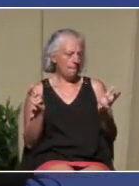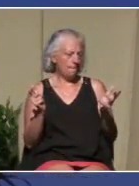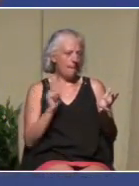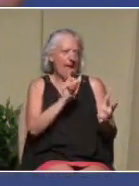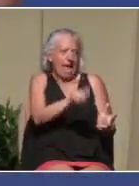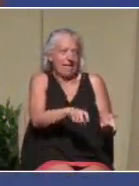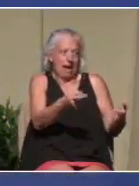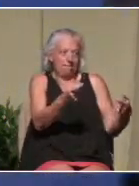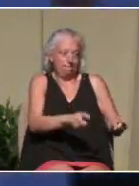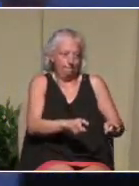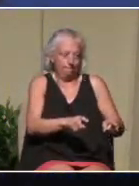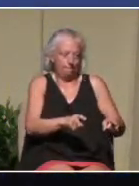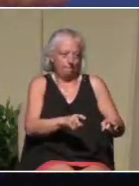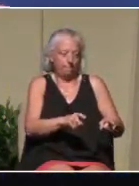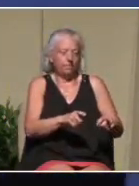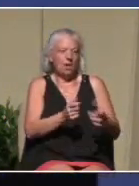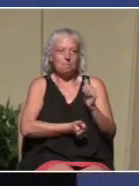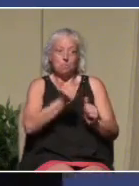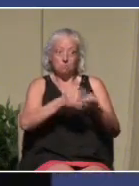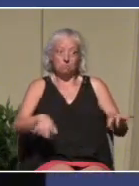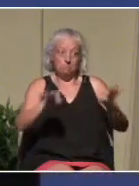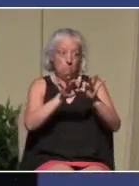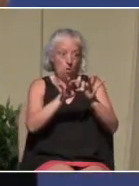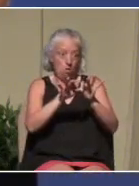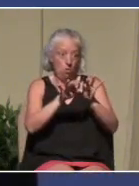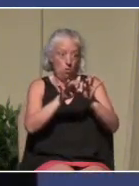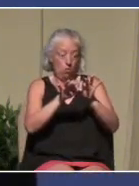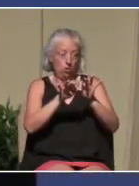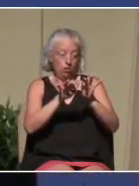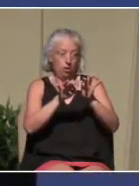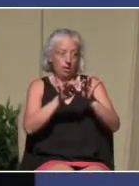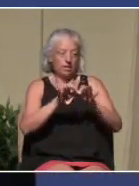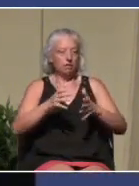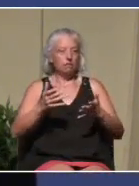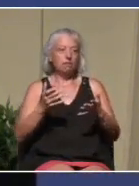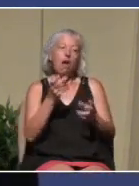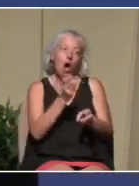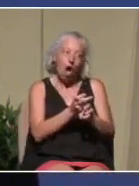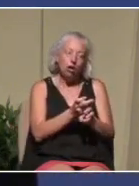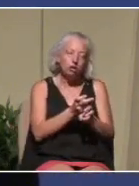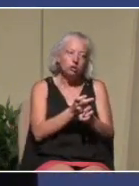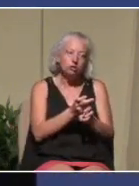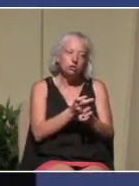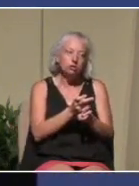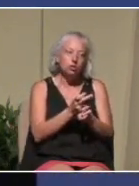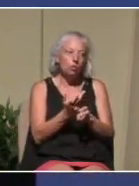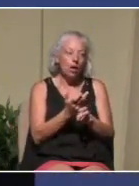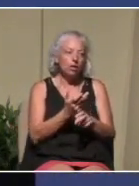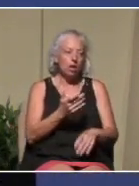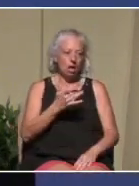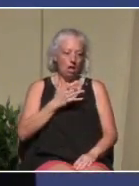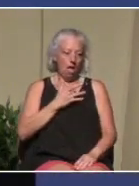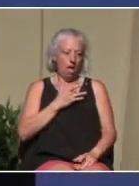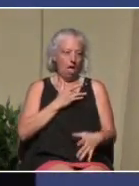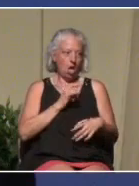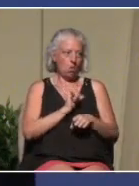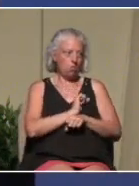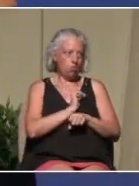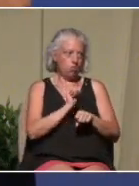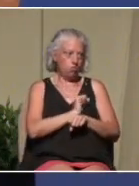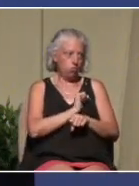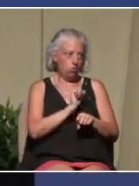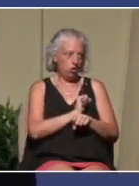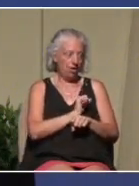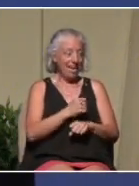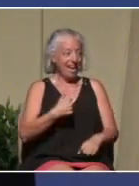to happen in any week, the most important thing, and the hardest thing is the heart work. In other words,